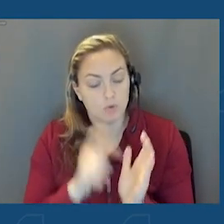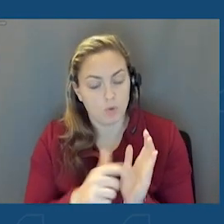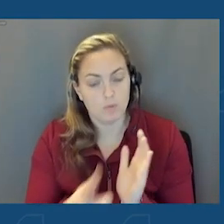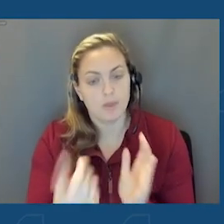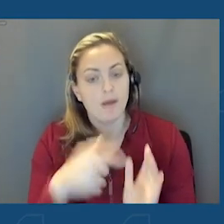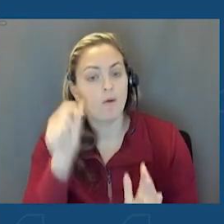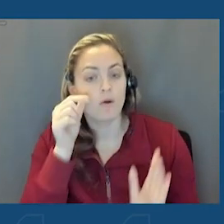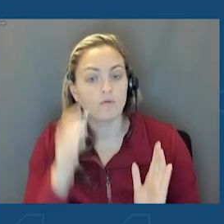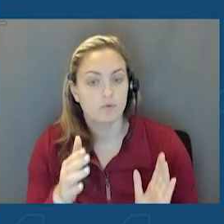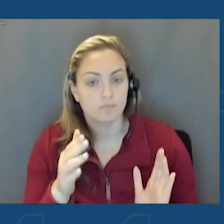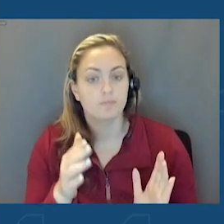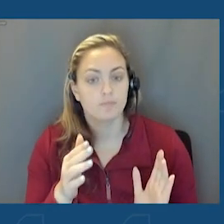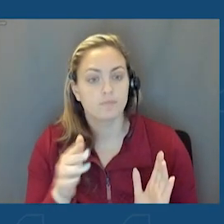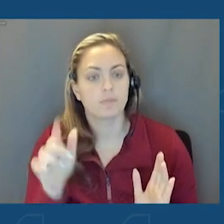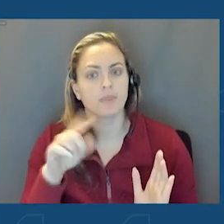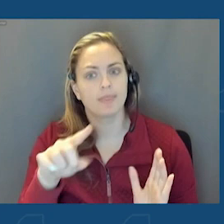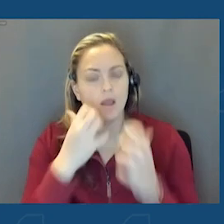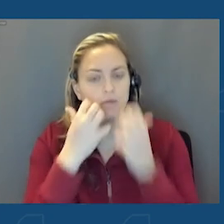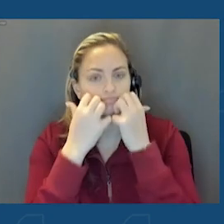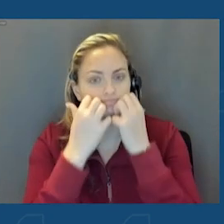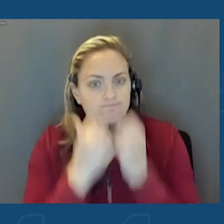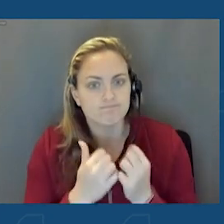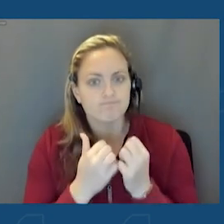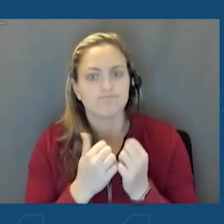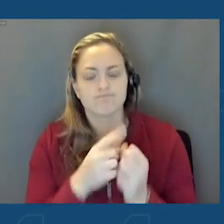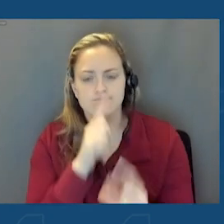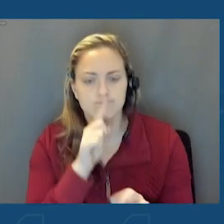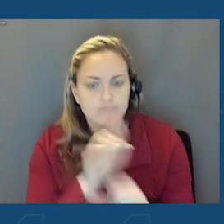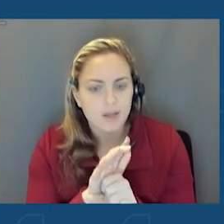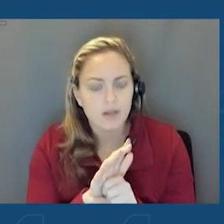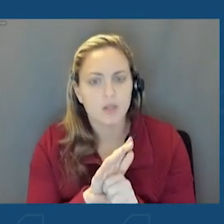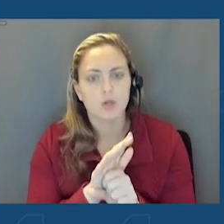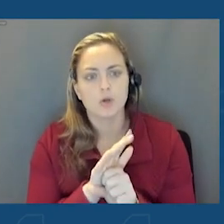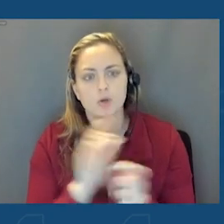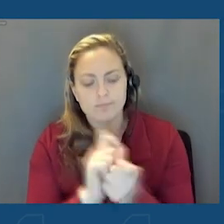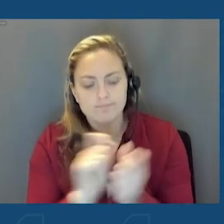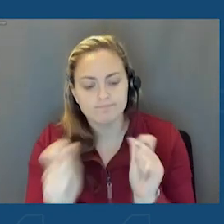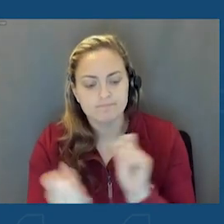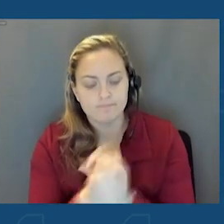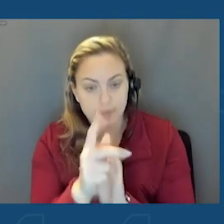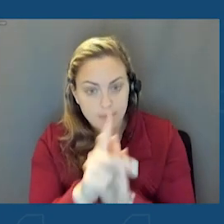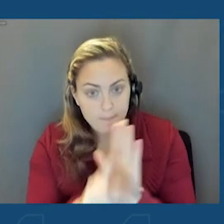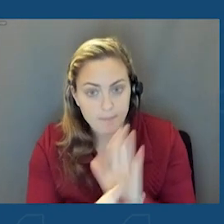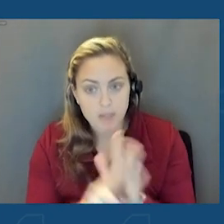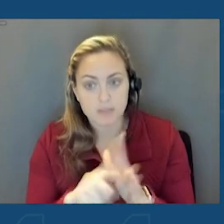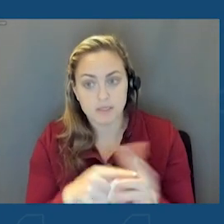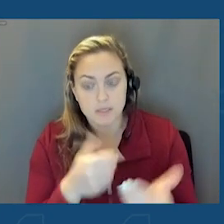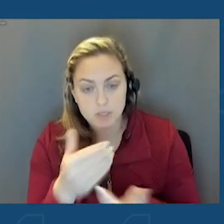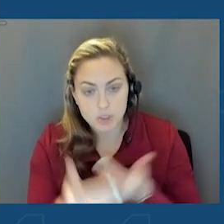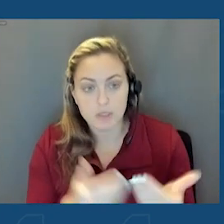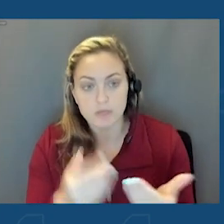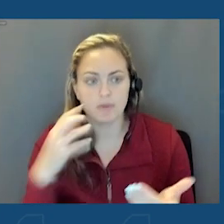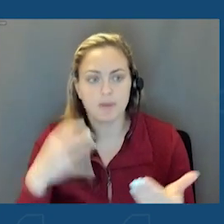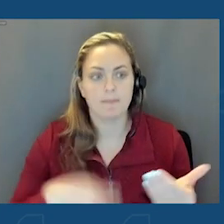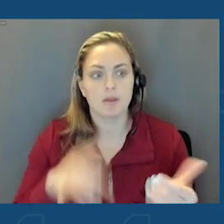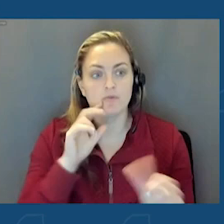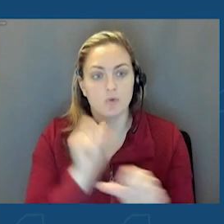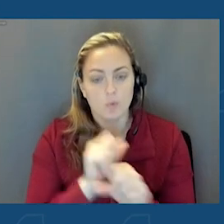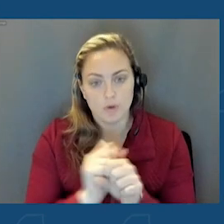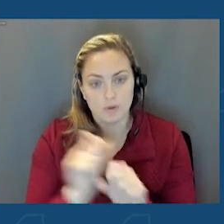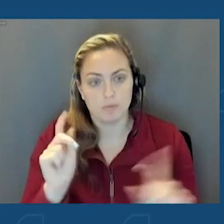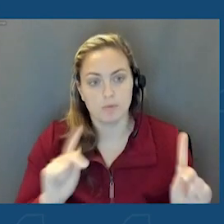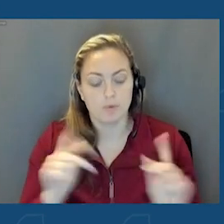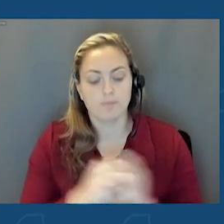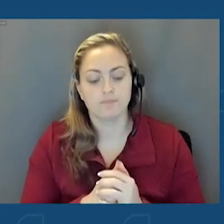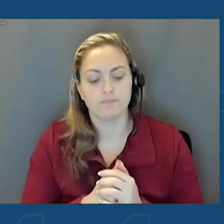governor, they are passionate and dedicated to moving policies and initiatives that benefit working people. And